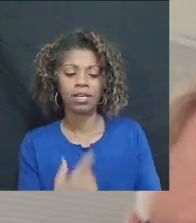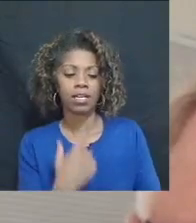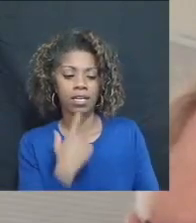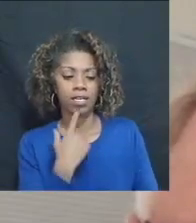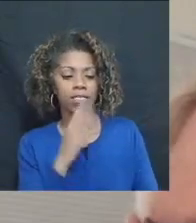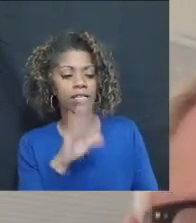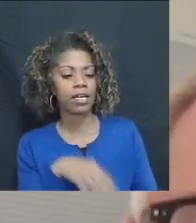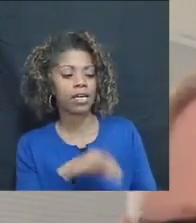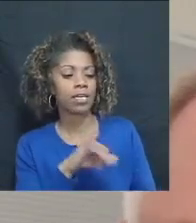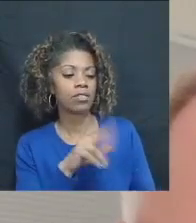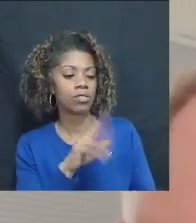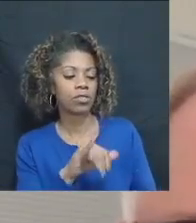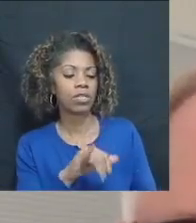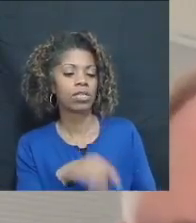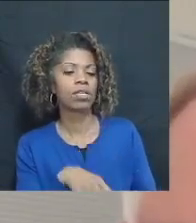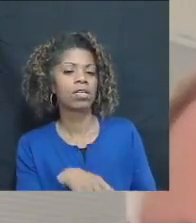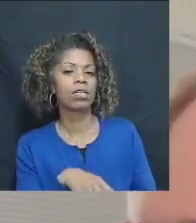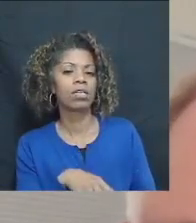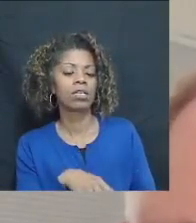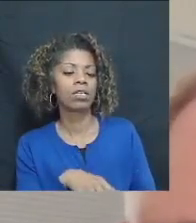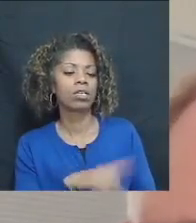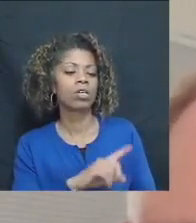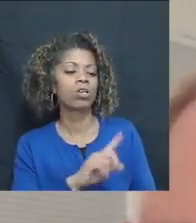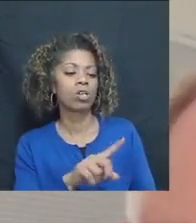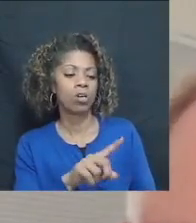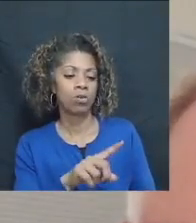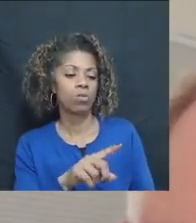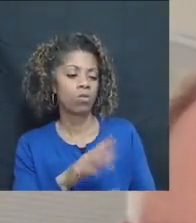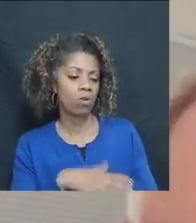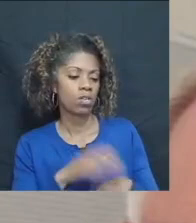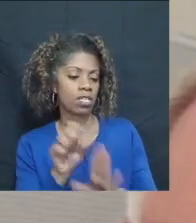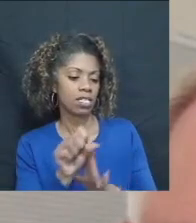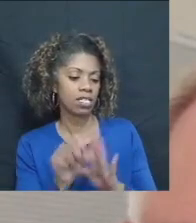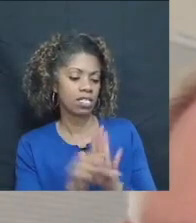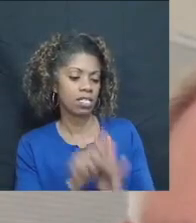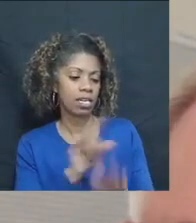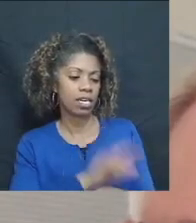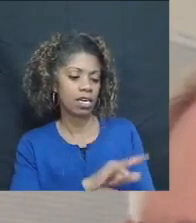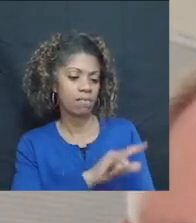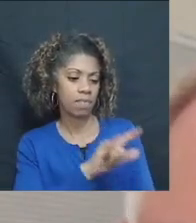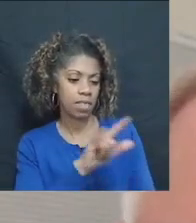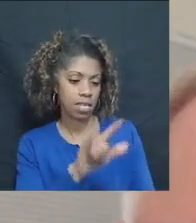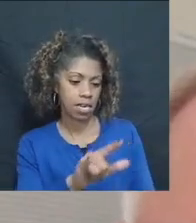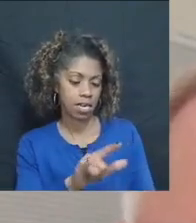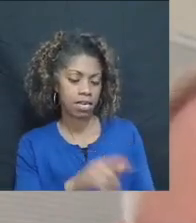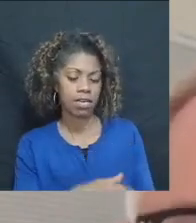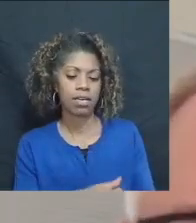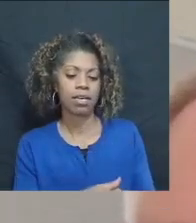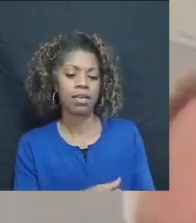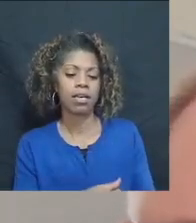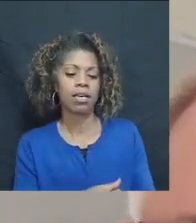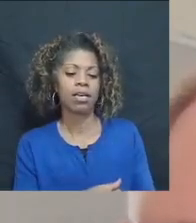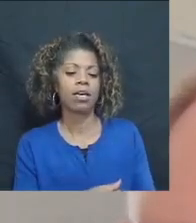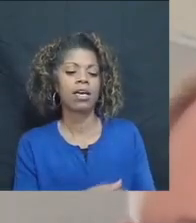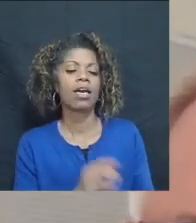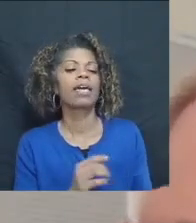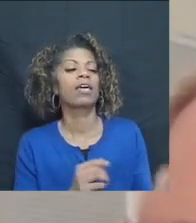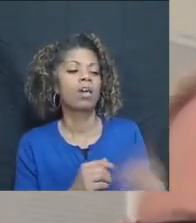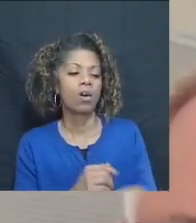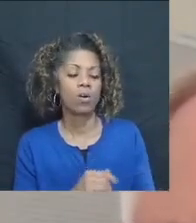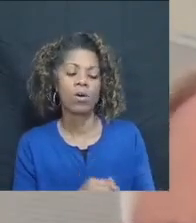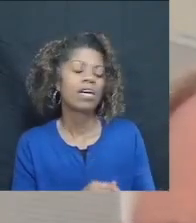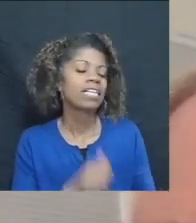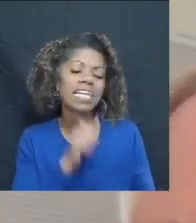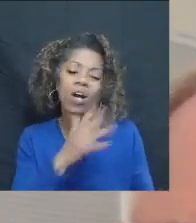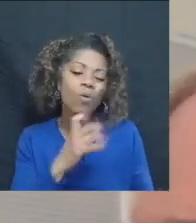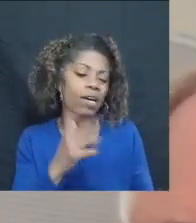plane, go to every media market and get in front of this. And they don't want to hear from a layman. They don't want to hear from me. They want to hear from a